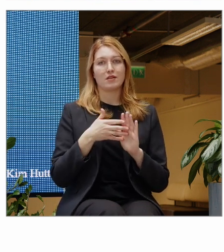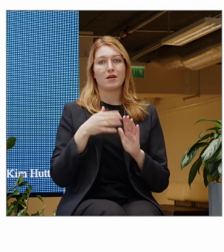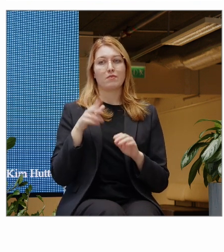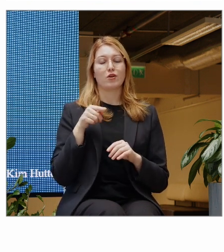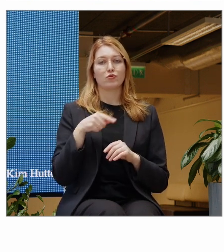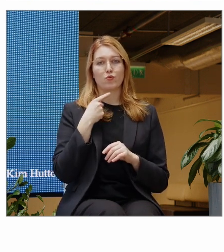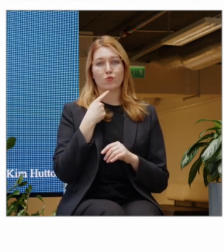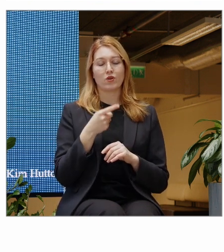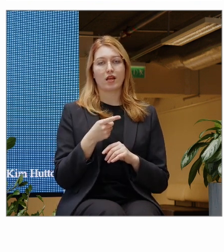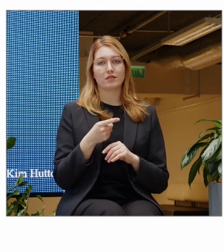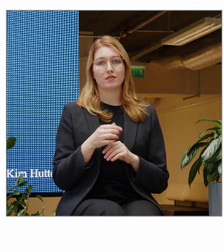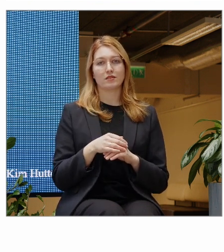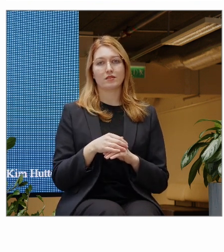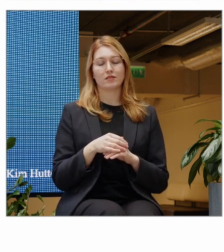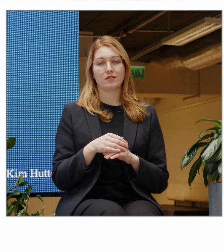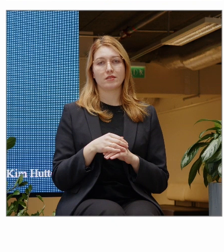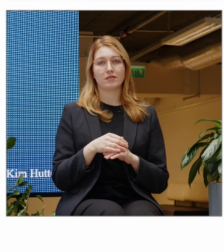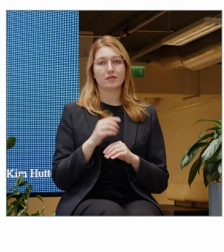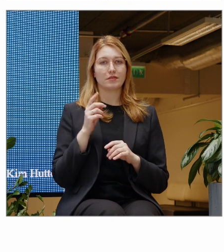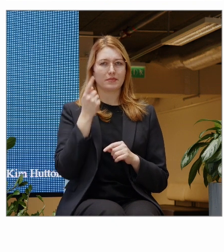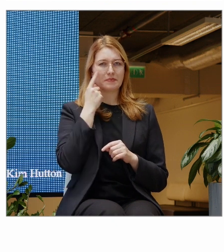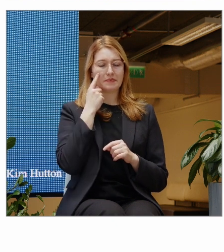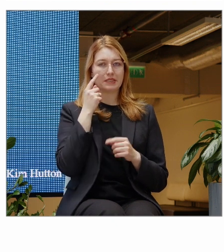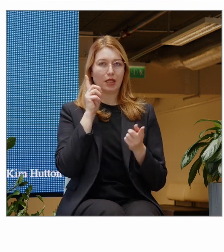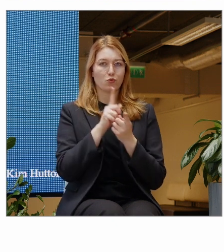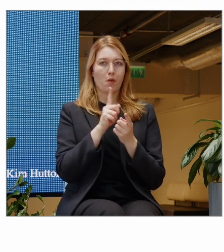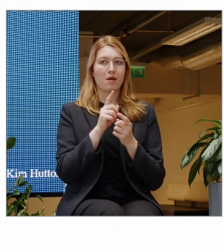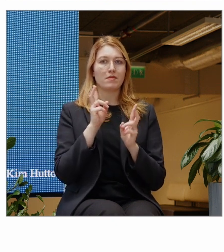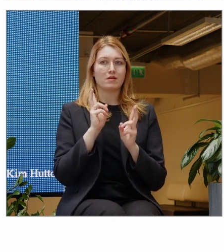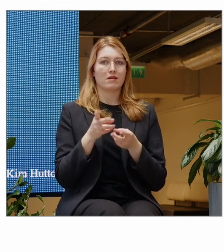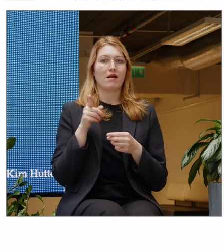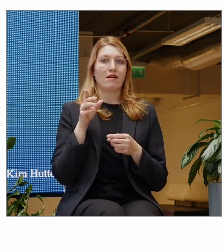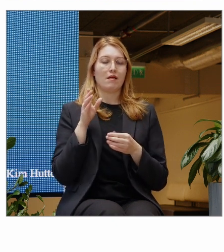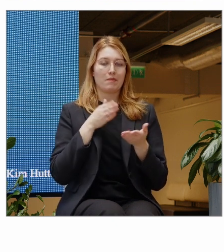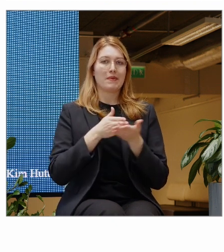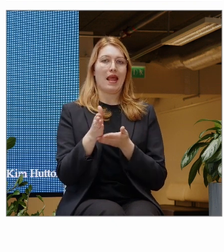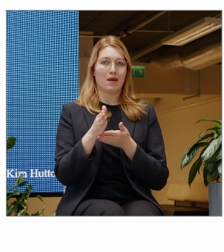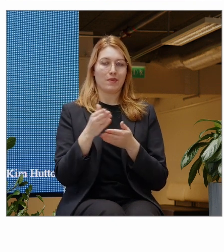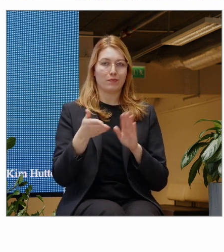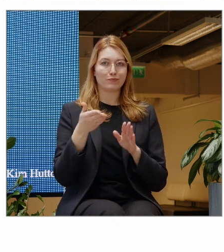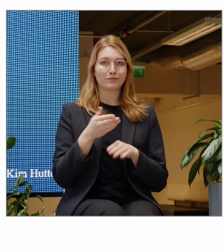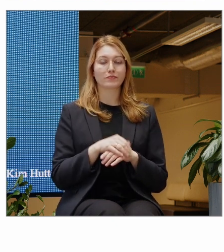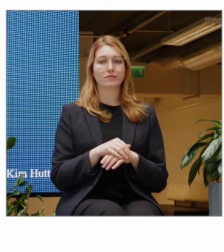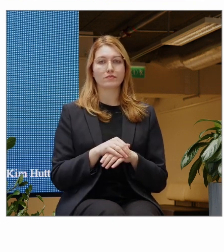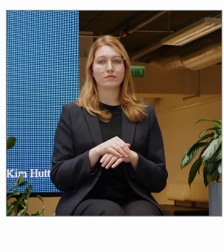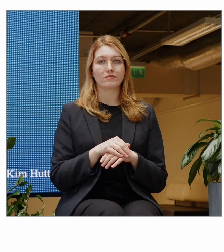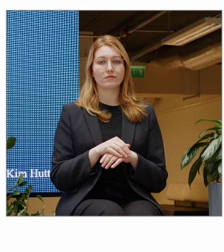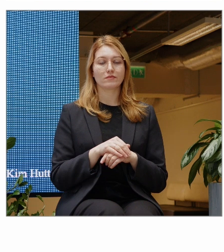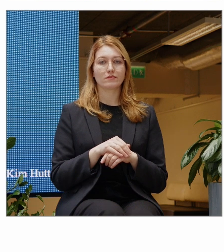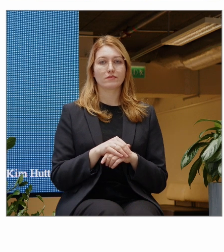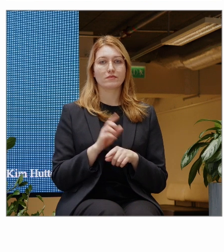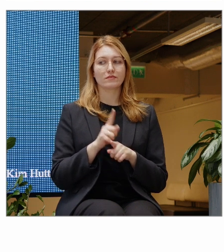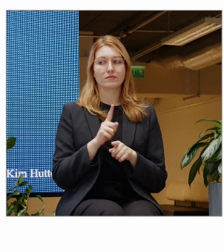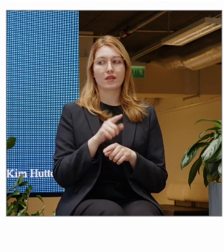in a moment, about we're all going to be facing accessibility. I do a lot with children. I used to work at Great Ormond